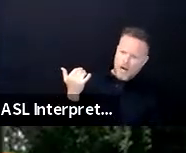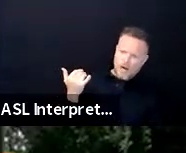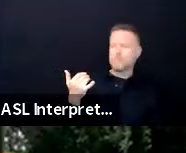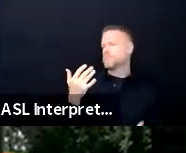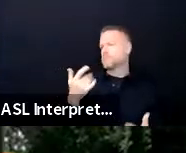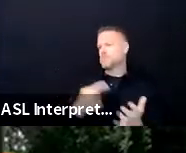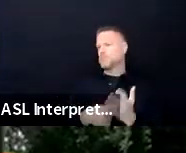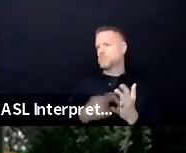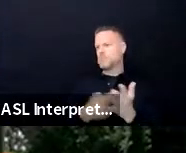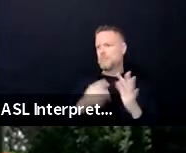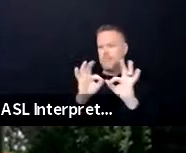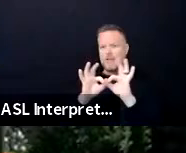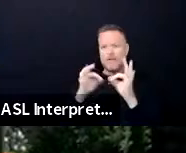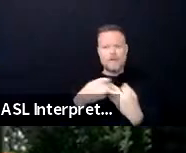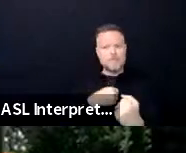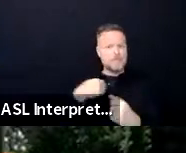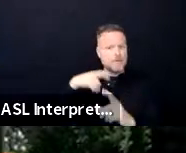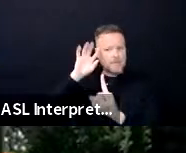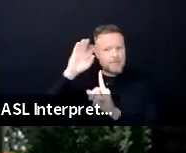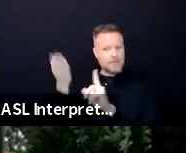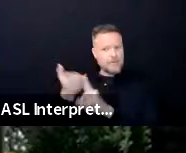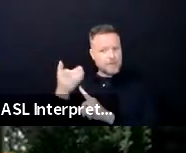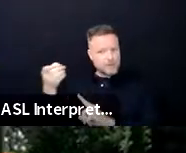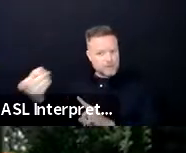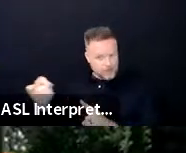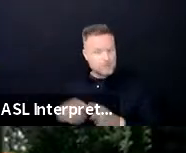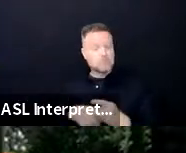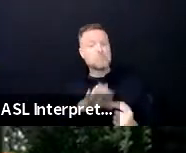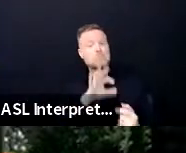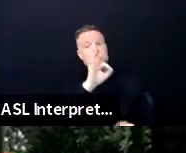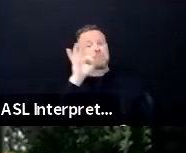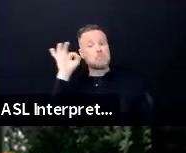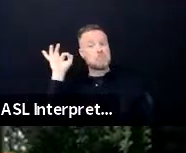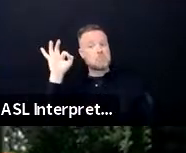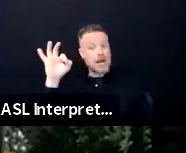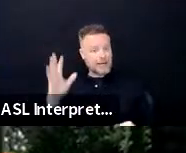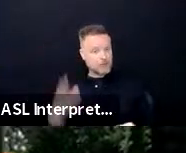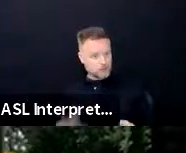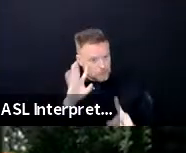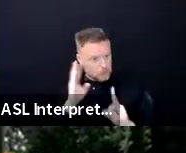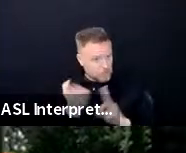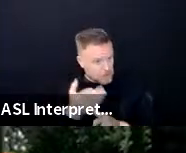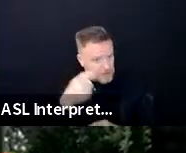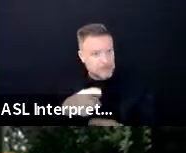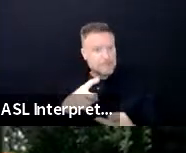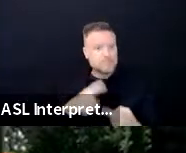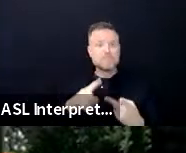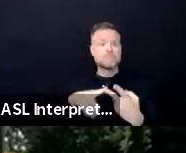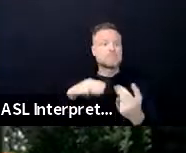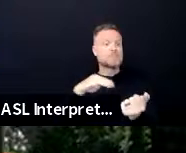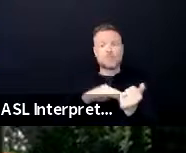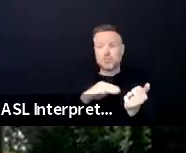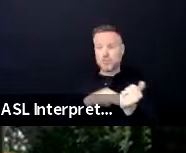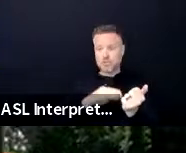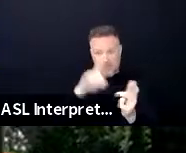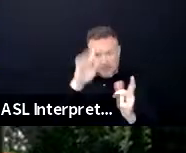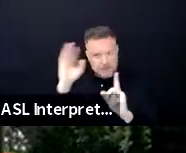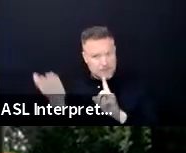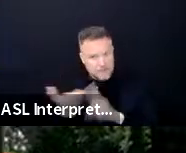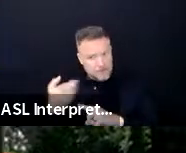sometimes it takes a pastor, sometimes it takes a clinician or PCP. We've got to make sure that all of